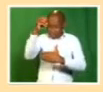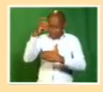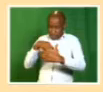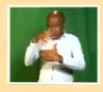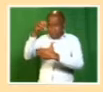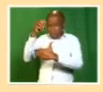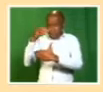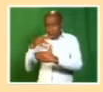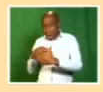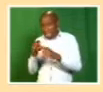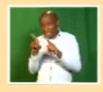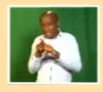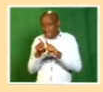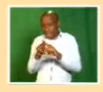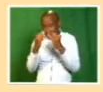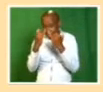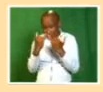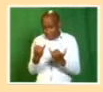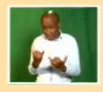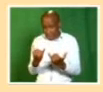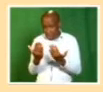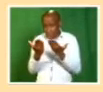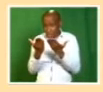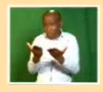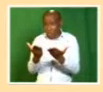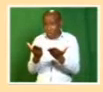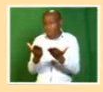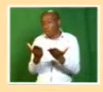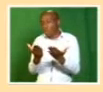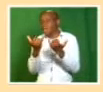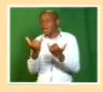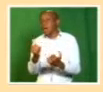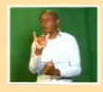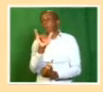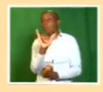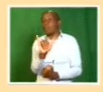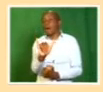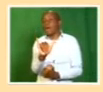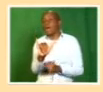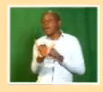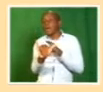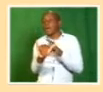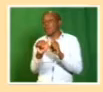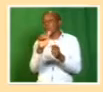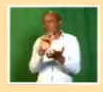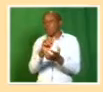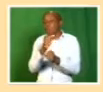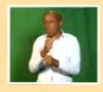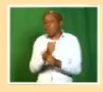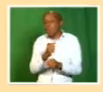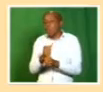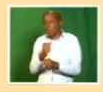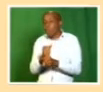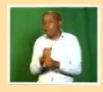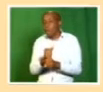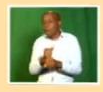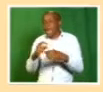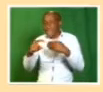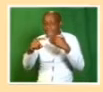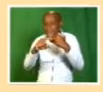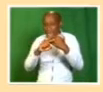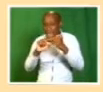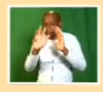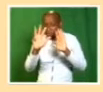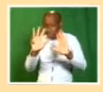here like we are doing here. Then we get our y value as negative